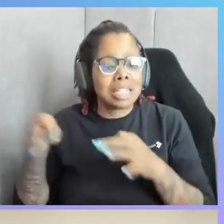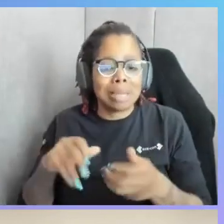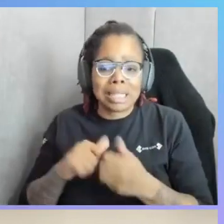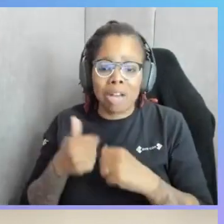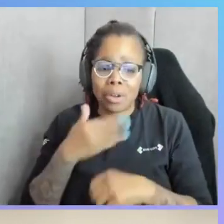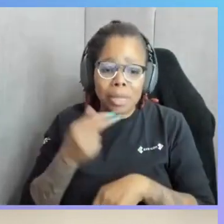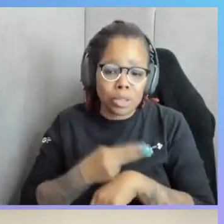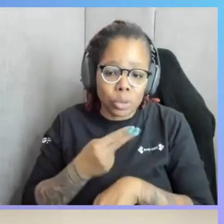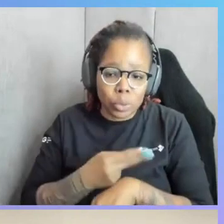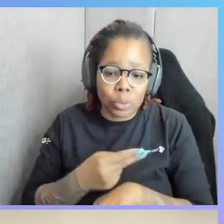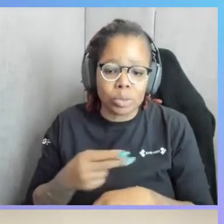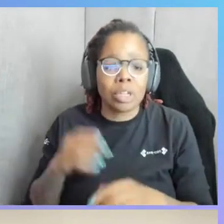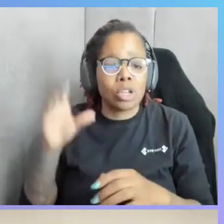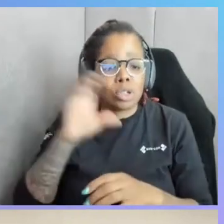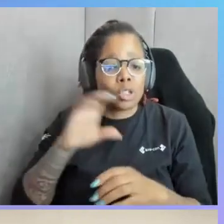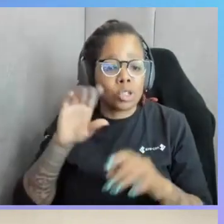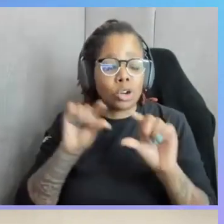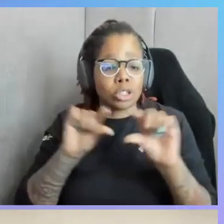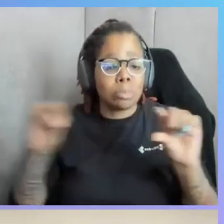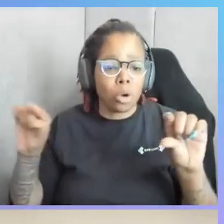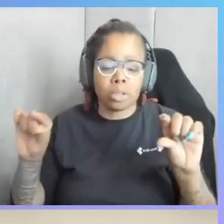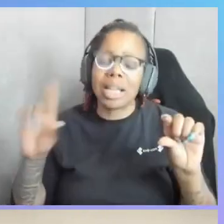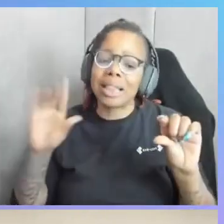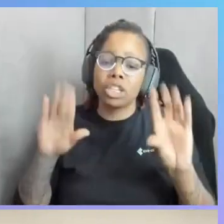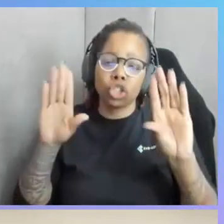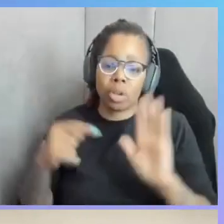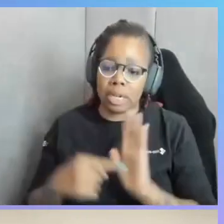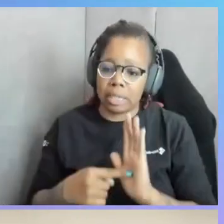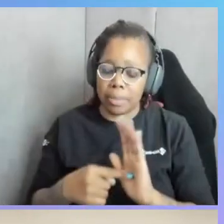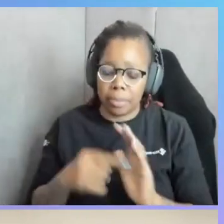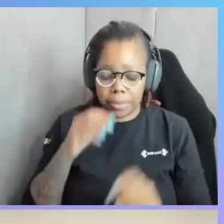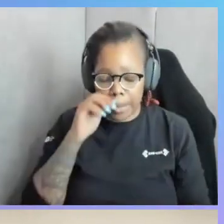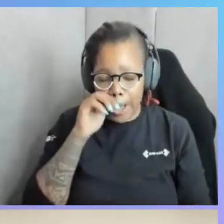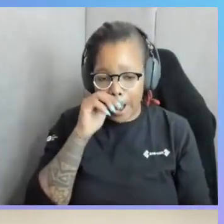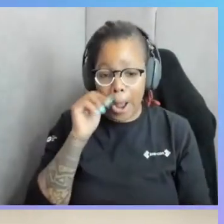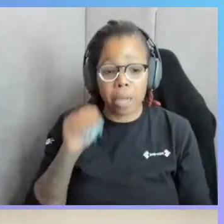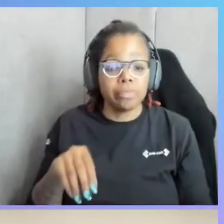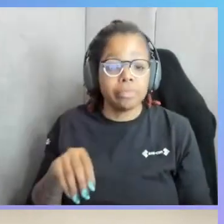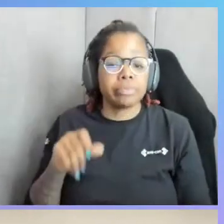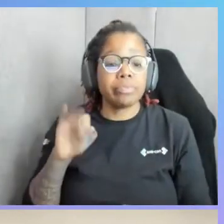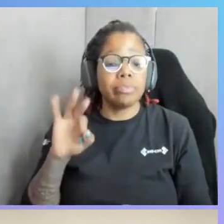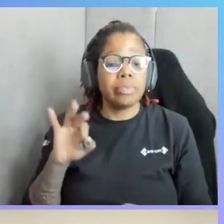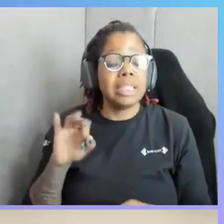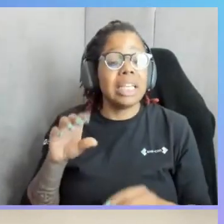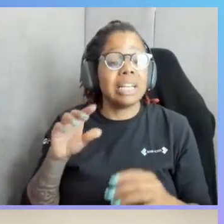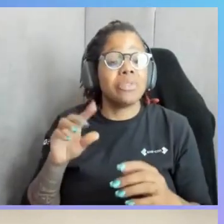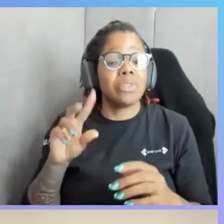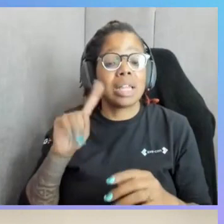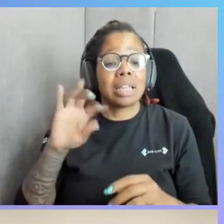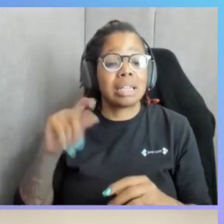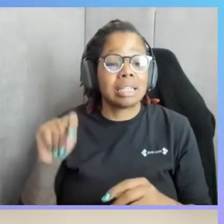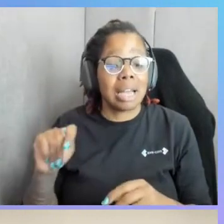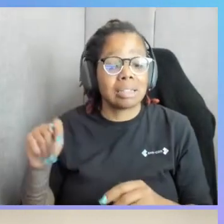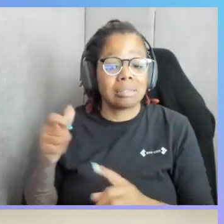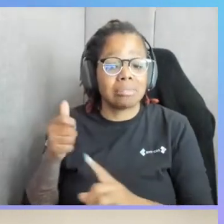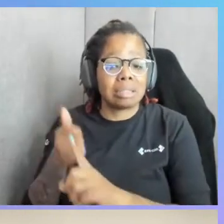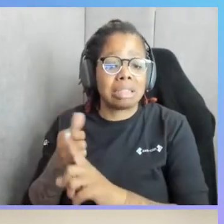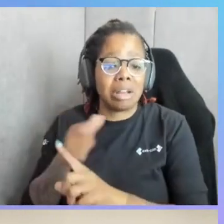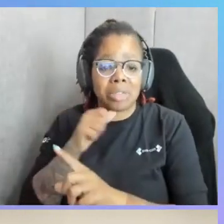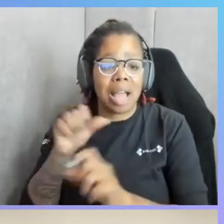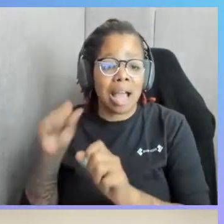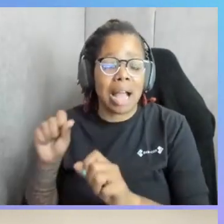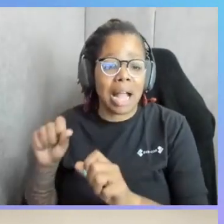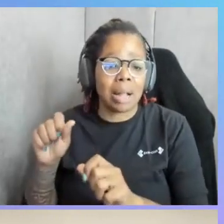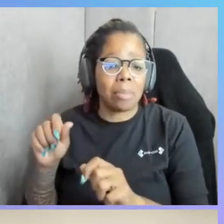field. Search bars are a great example of that. Disabled text on a button, that's going to help the